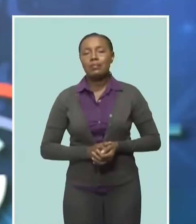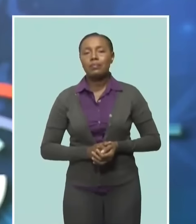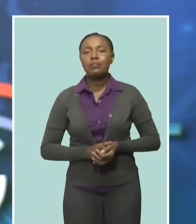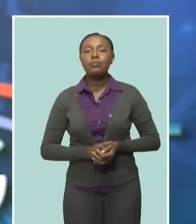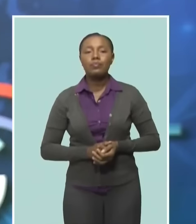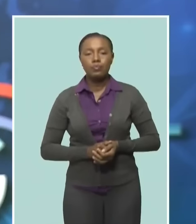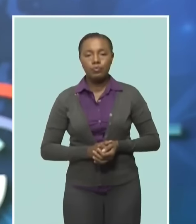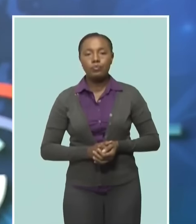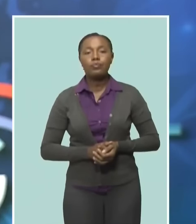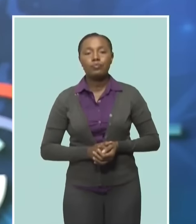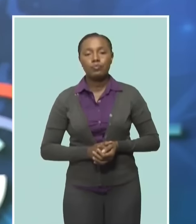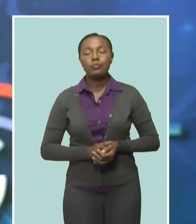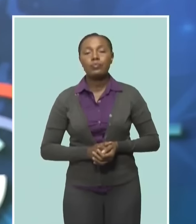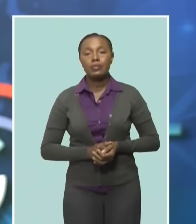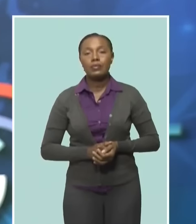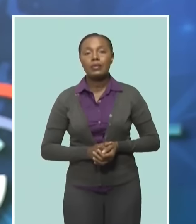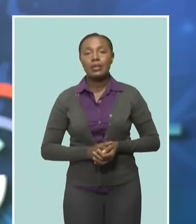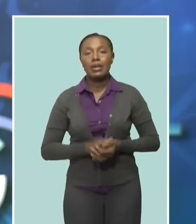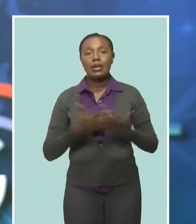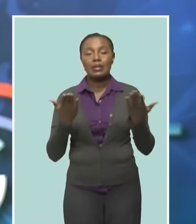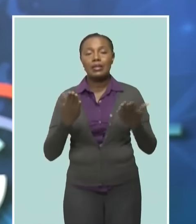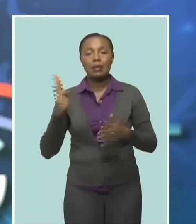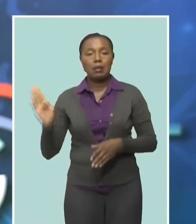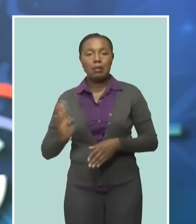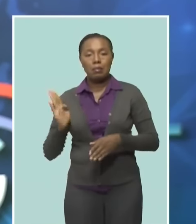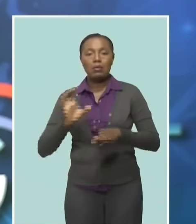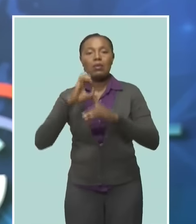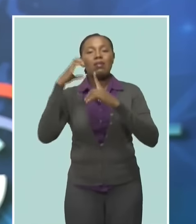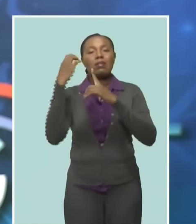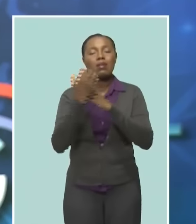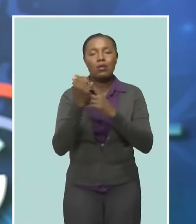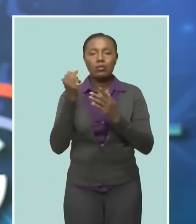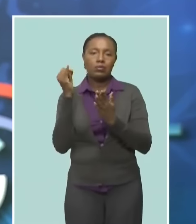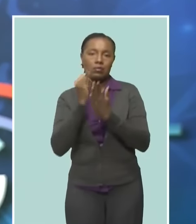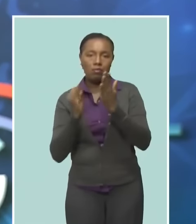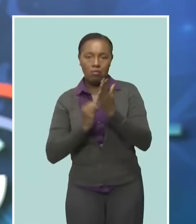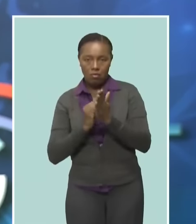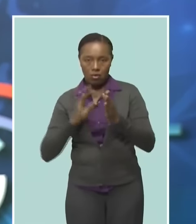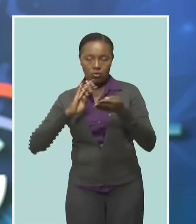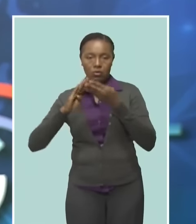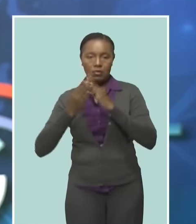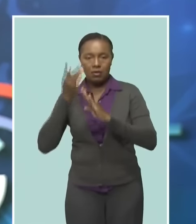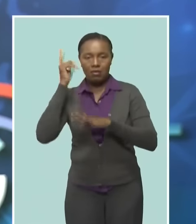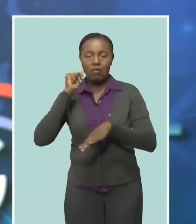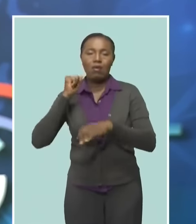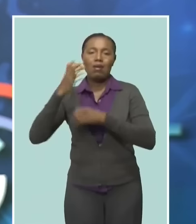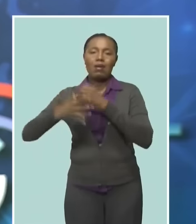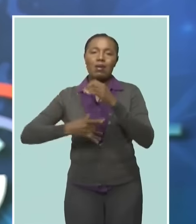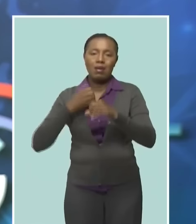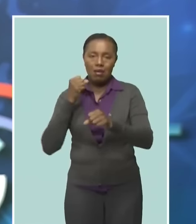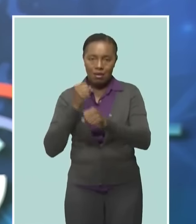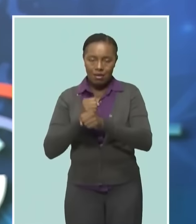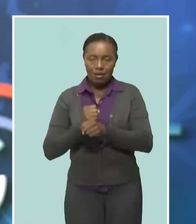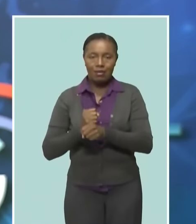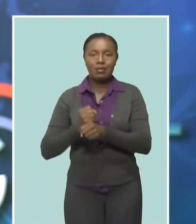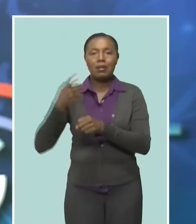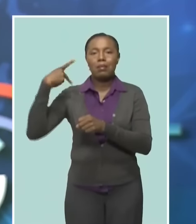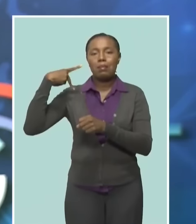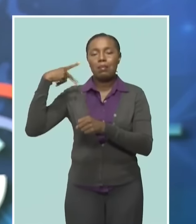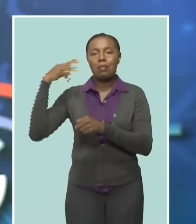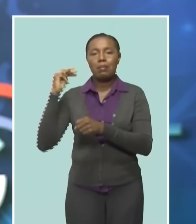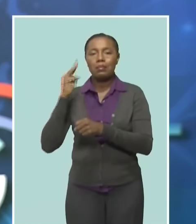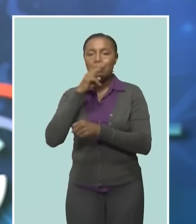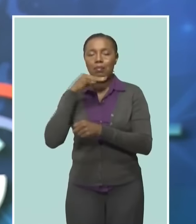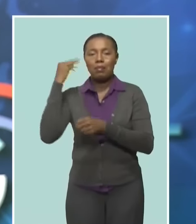A genuine icon in the Barbadian culture and arts community for decades. This was Prime Minister Mia Amma Mottley's description of the